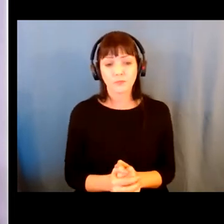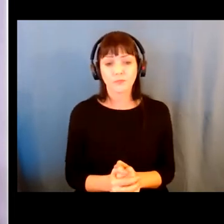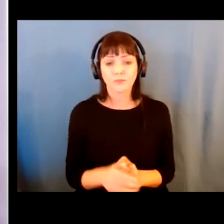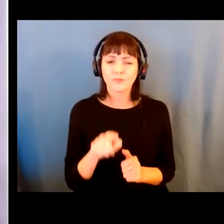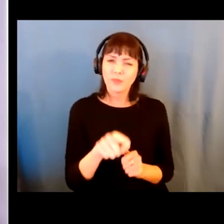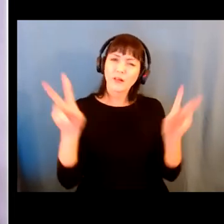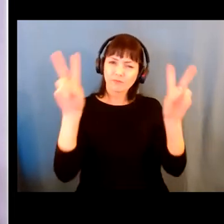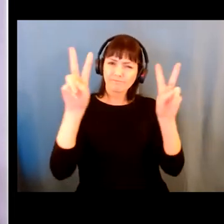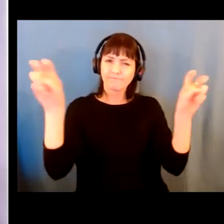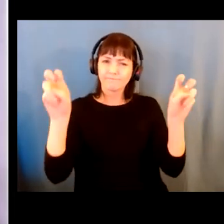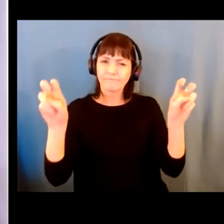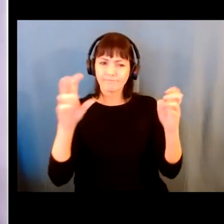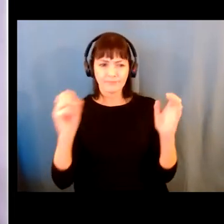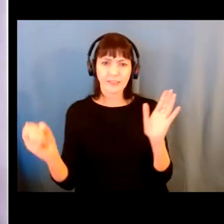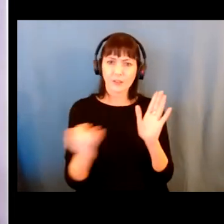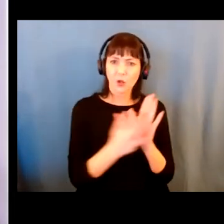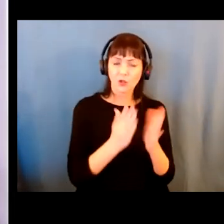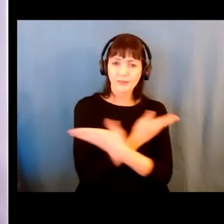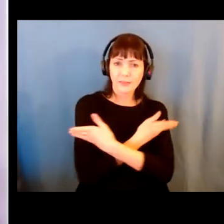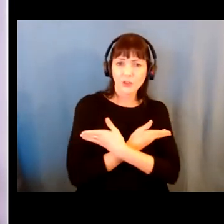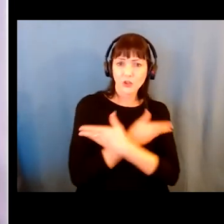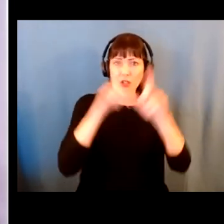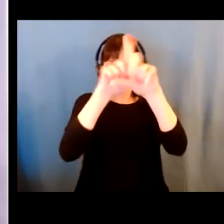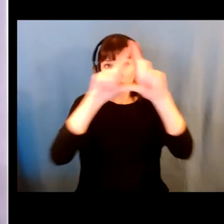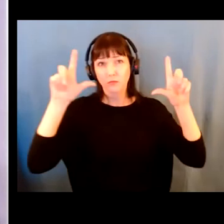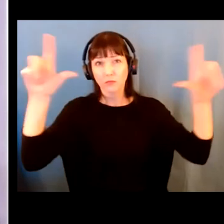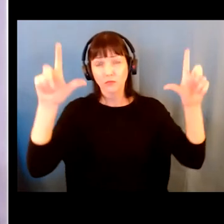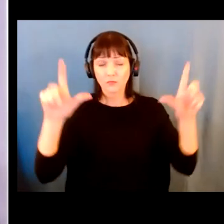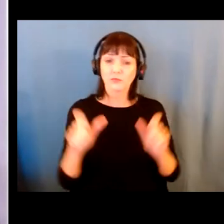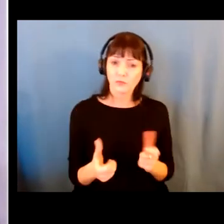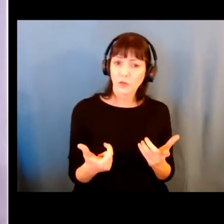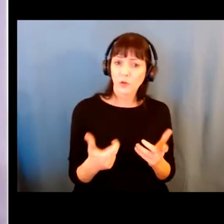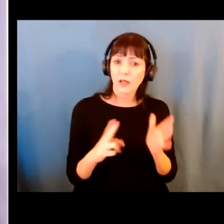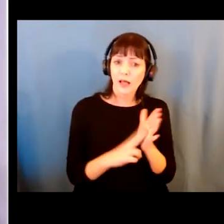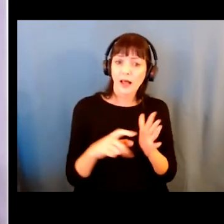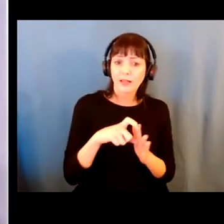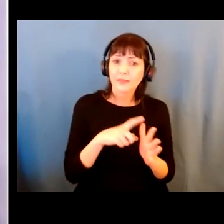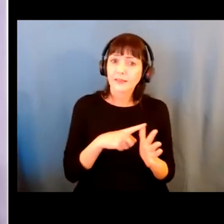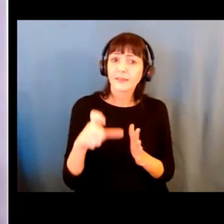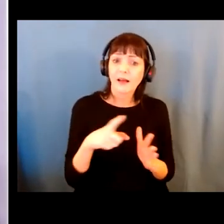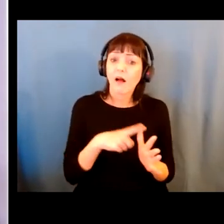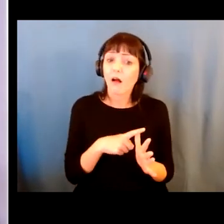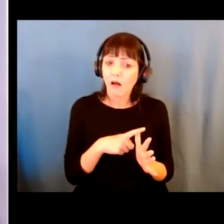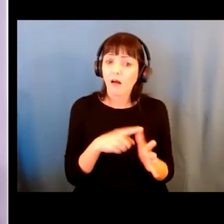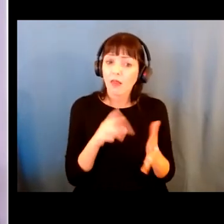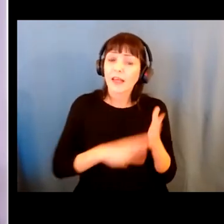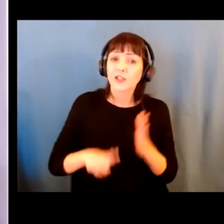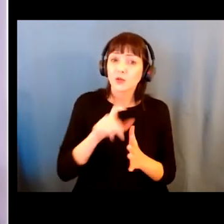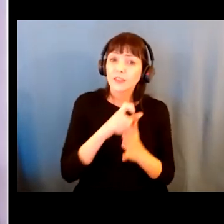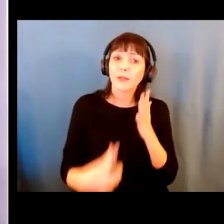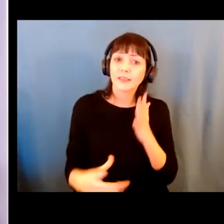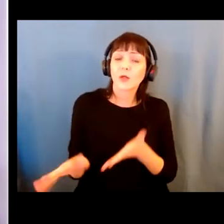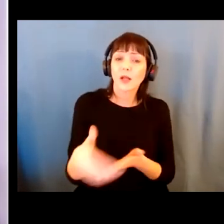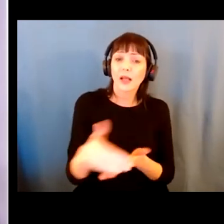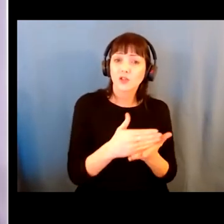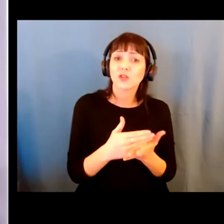on t-shirts and banners within the collection of NDACA, the National Disability Arts Collection and Archive.